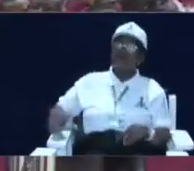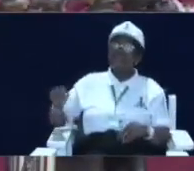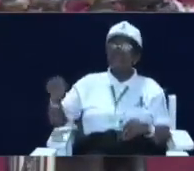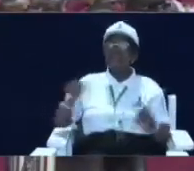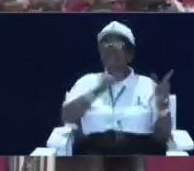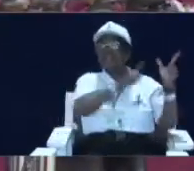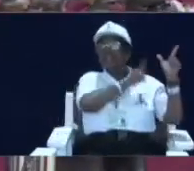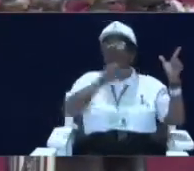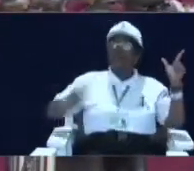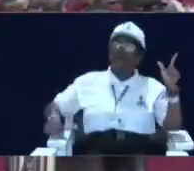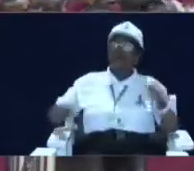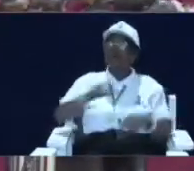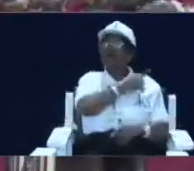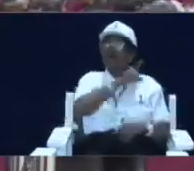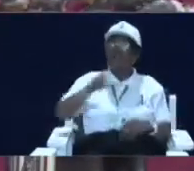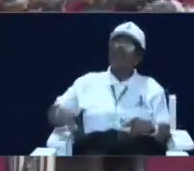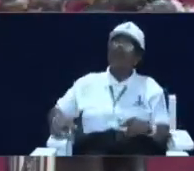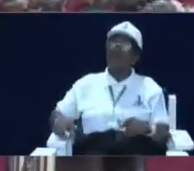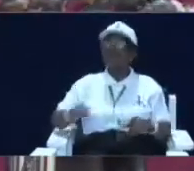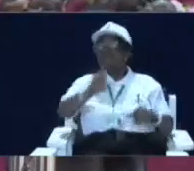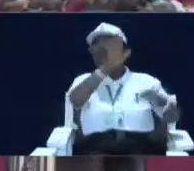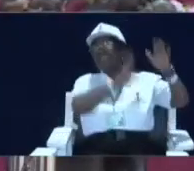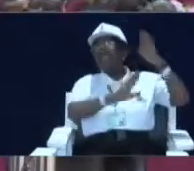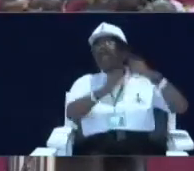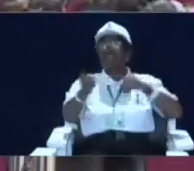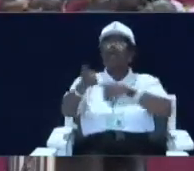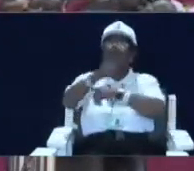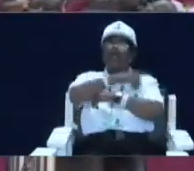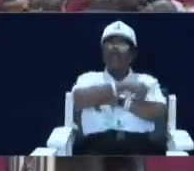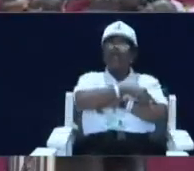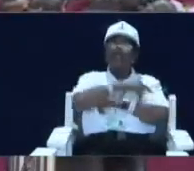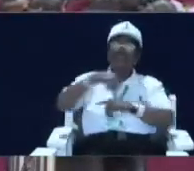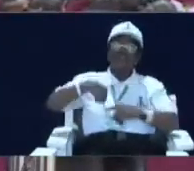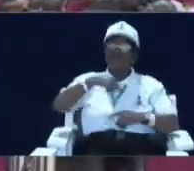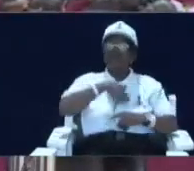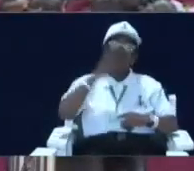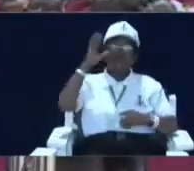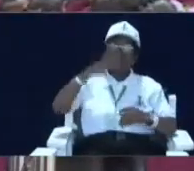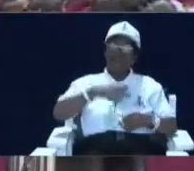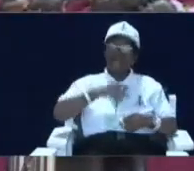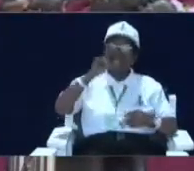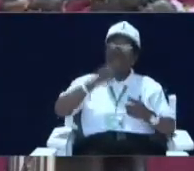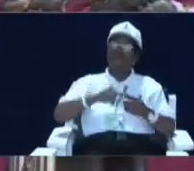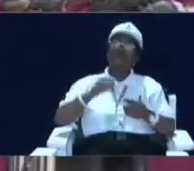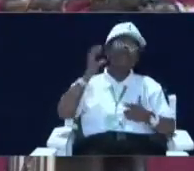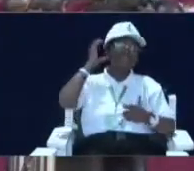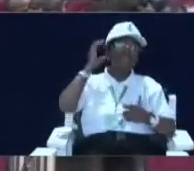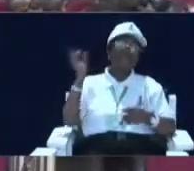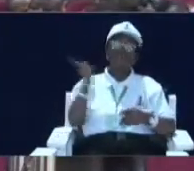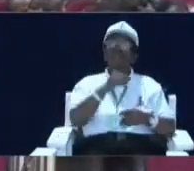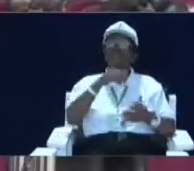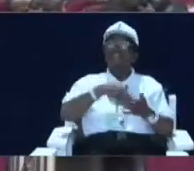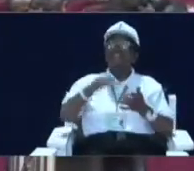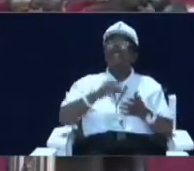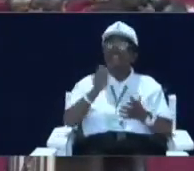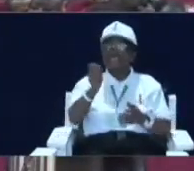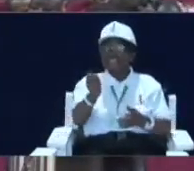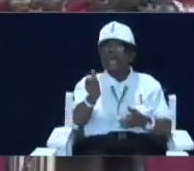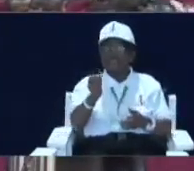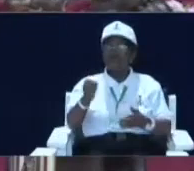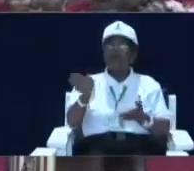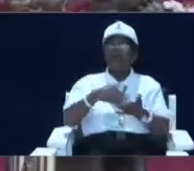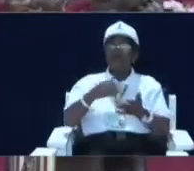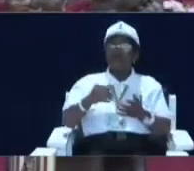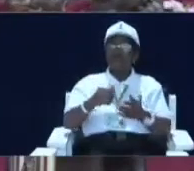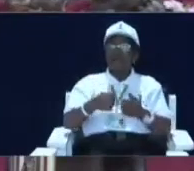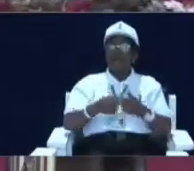etc., he would love to hear you sing a little song. Apart from that,